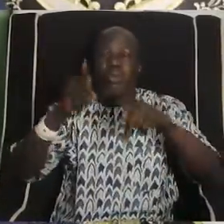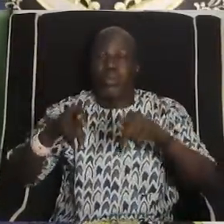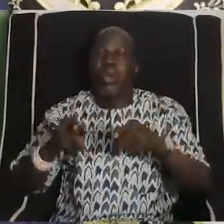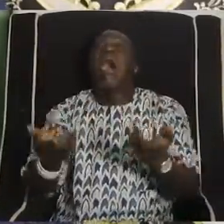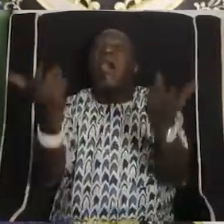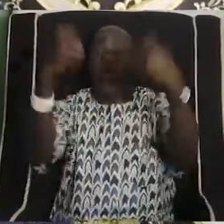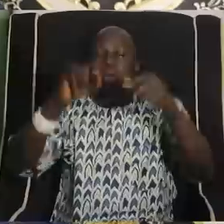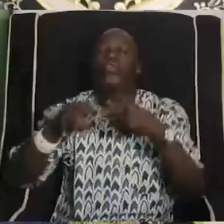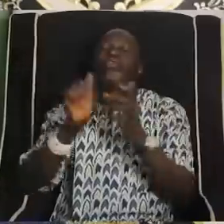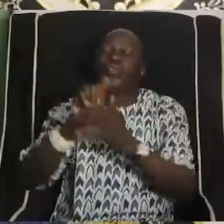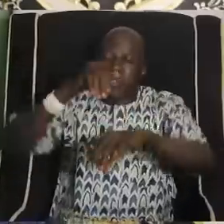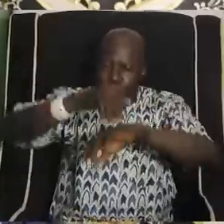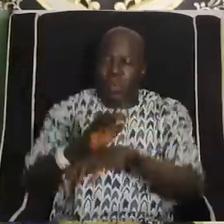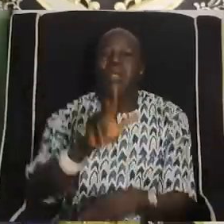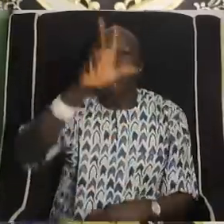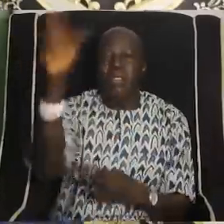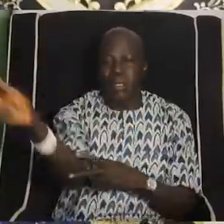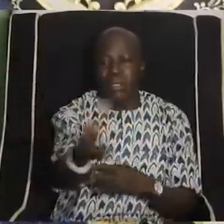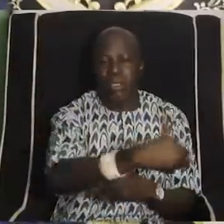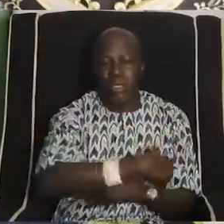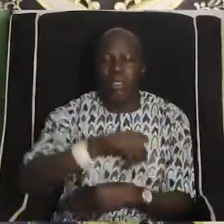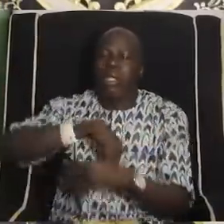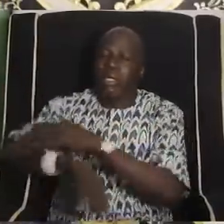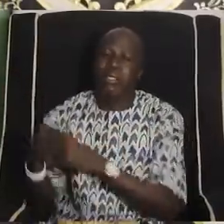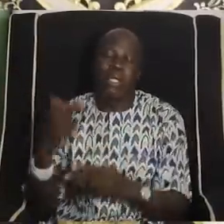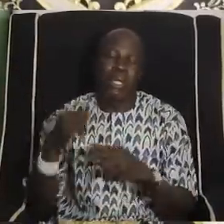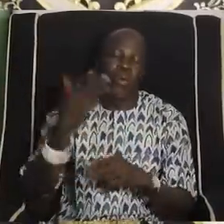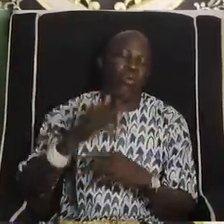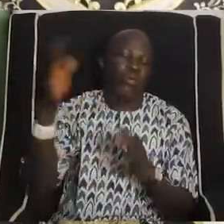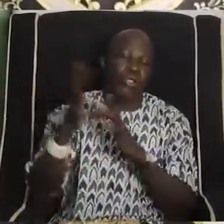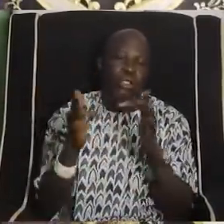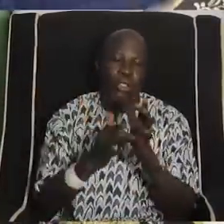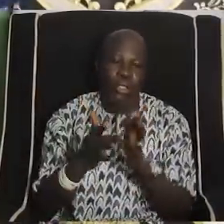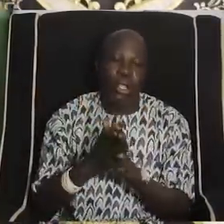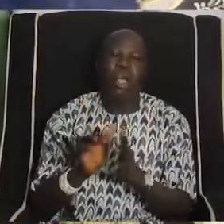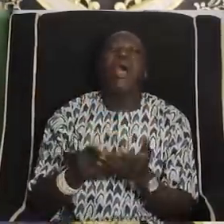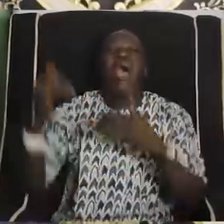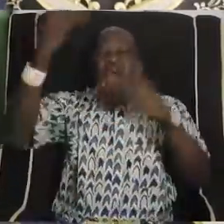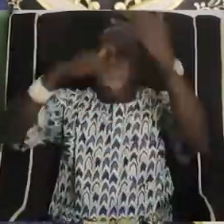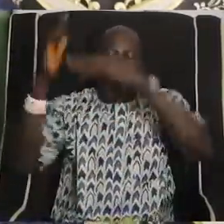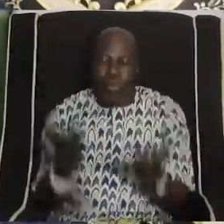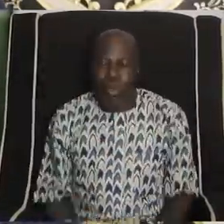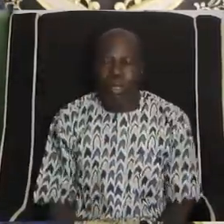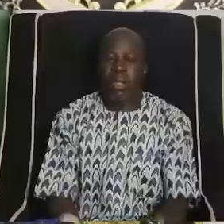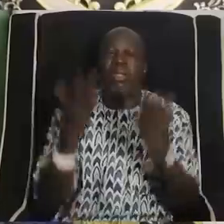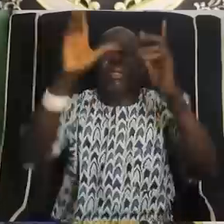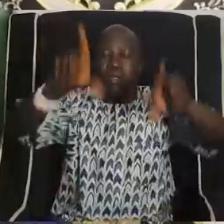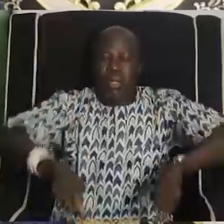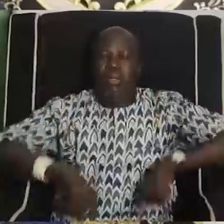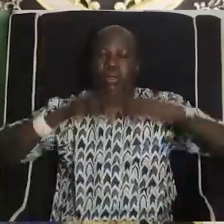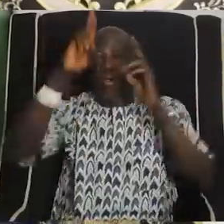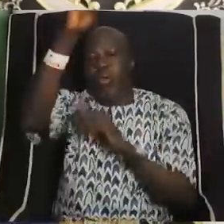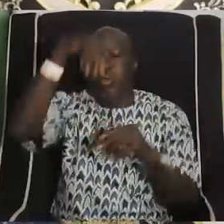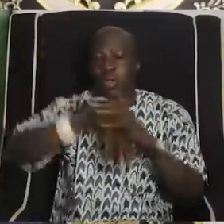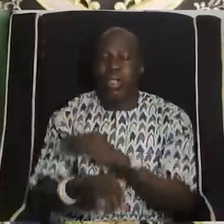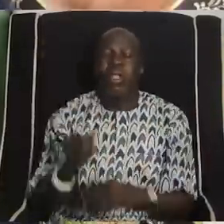prepared. 1 or 3 days. I'll come to spend 3 days. Why? In the name of Jesus. Ah, no, I'll be here. Amen. Amen. In